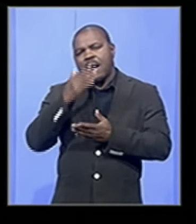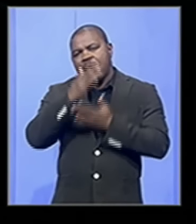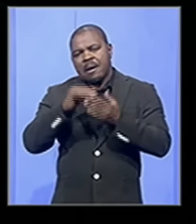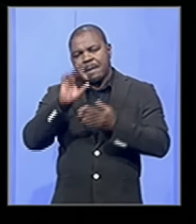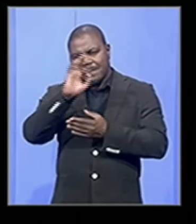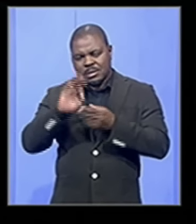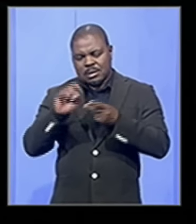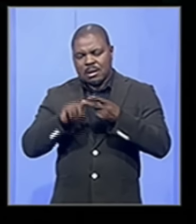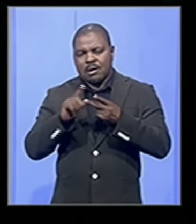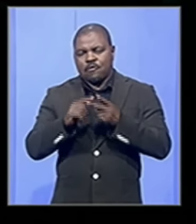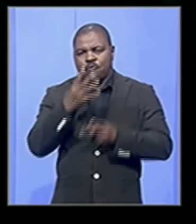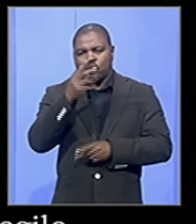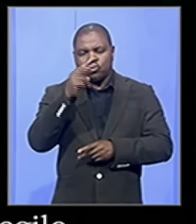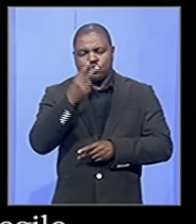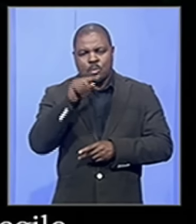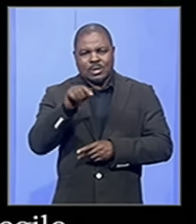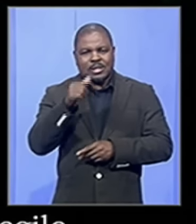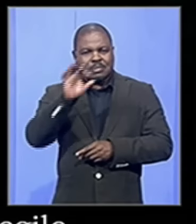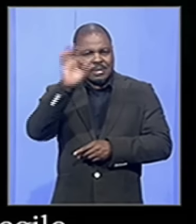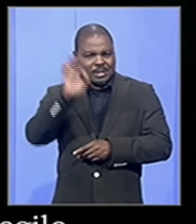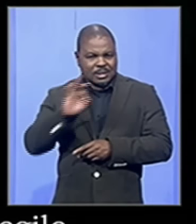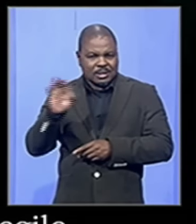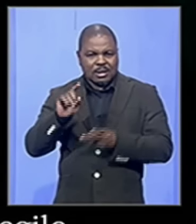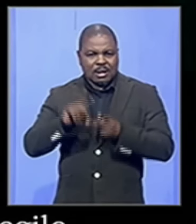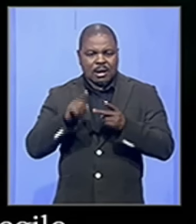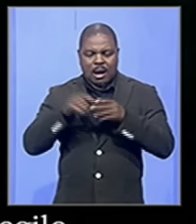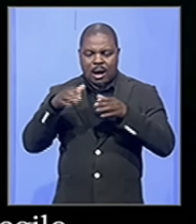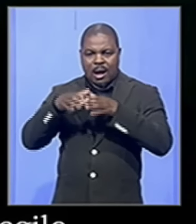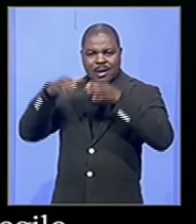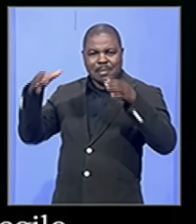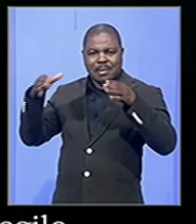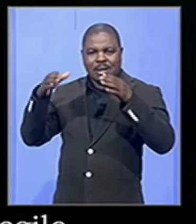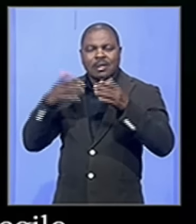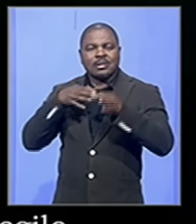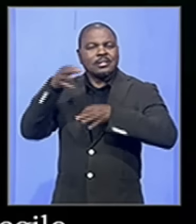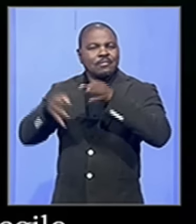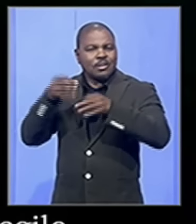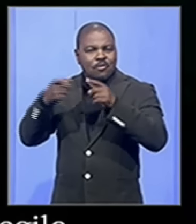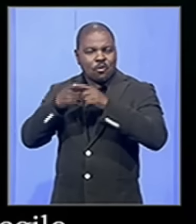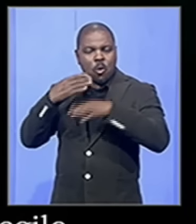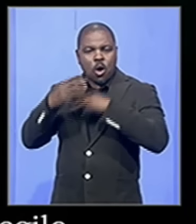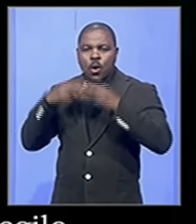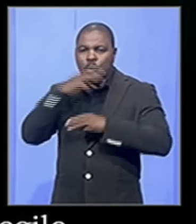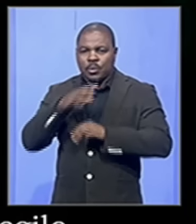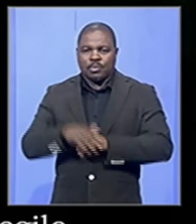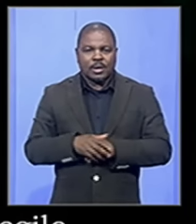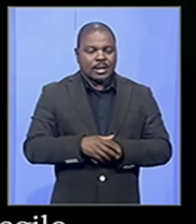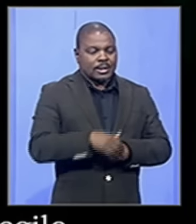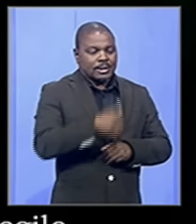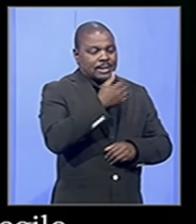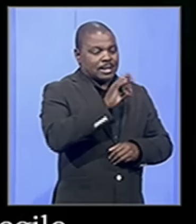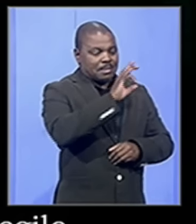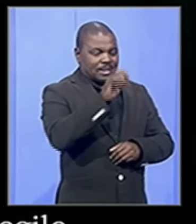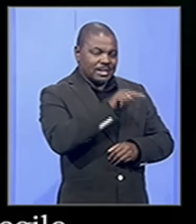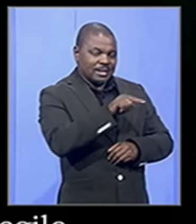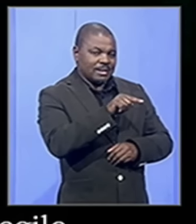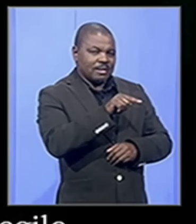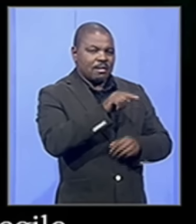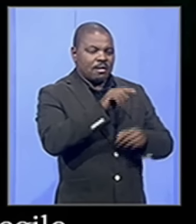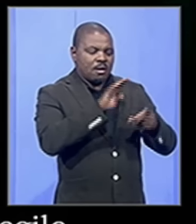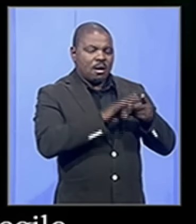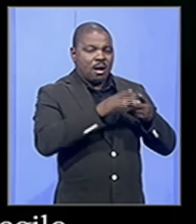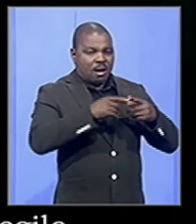at 42.6% if you take the expanded definition of unemployment. Youth unemployment is nearly at 60%. And I think for